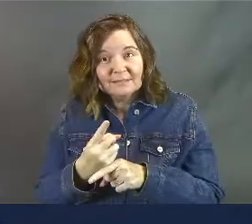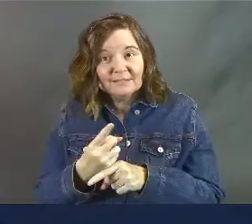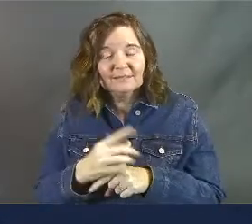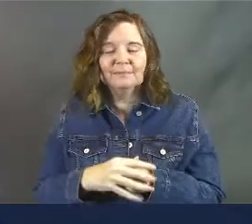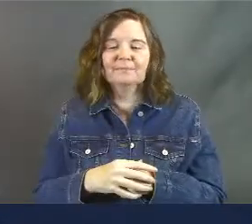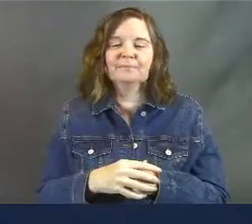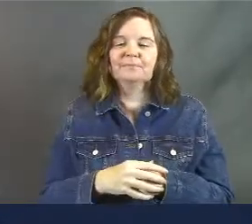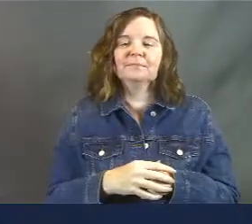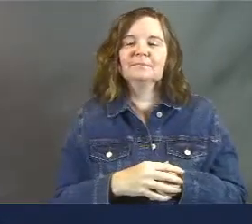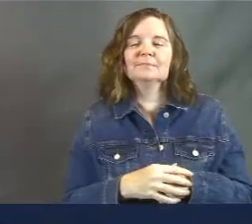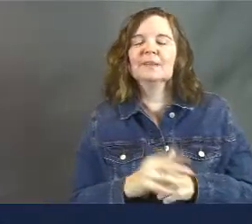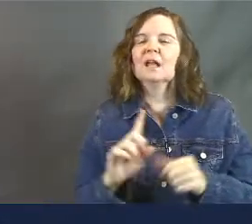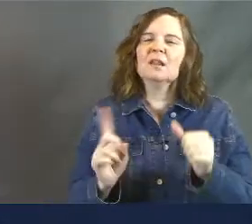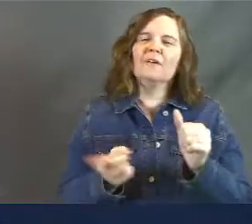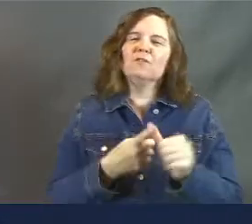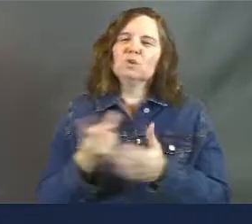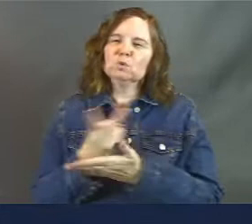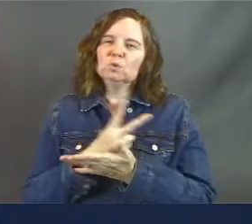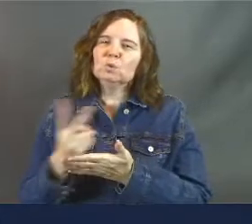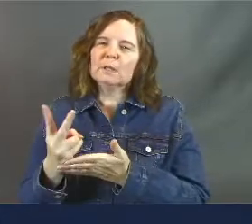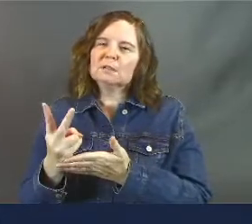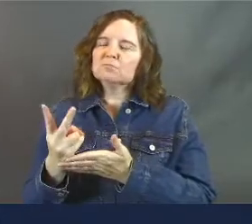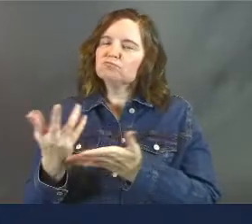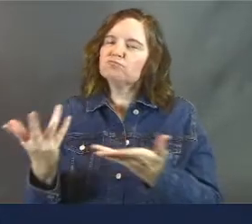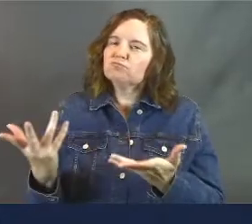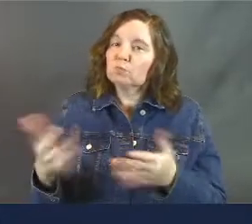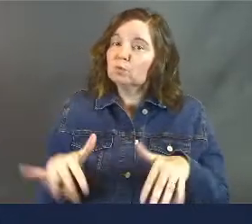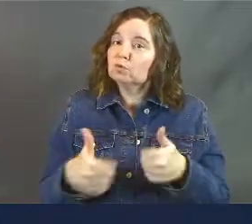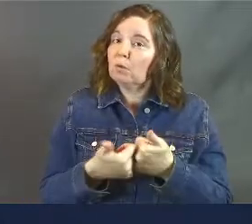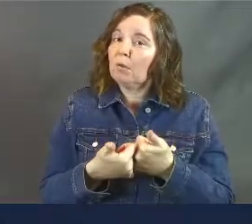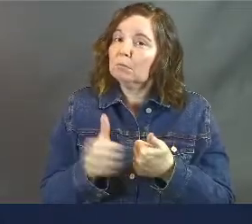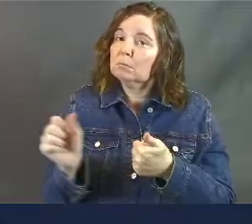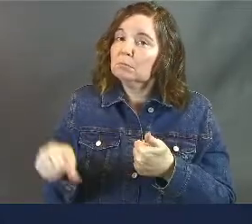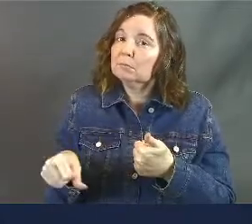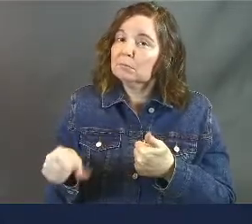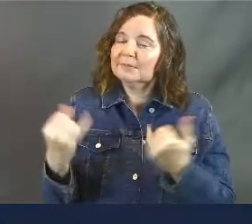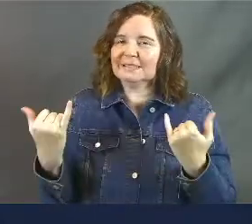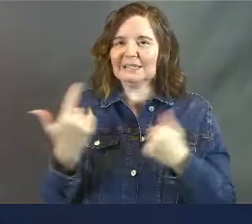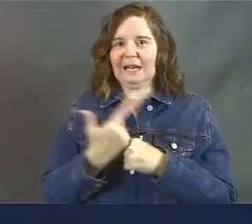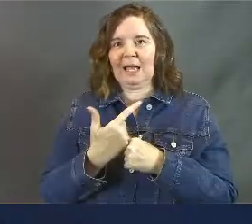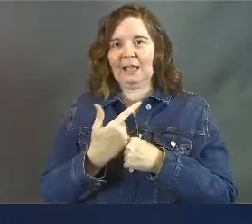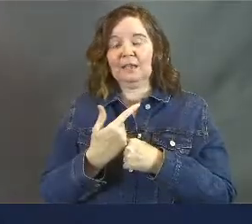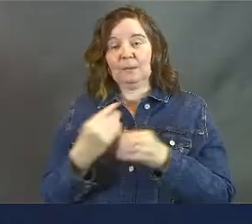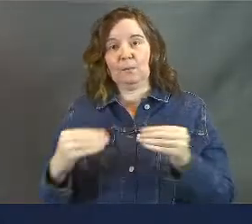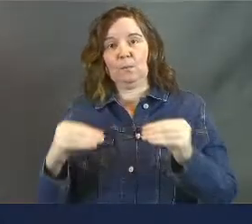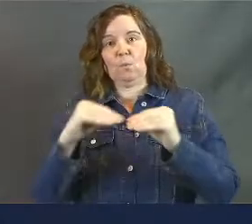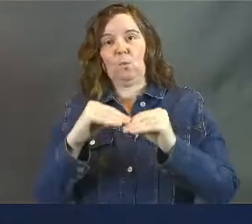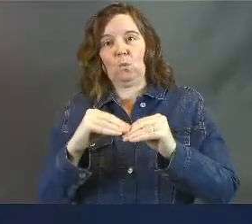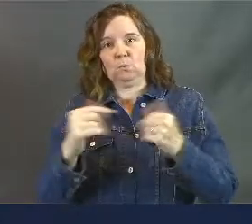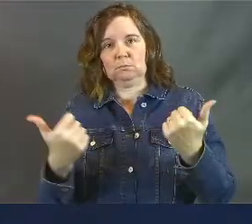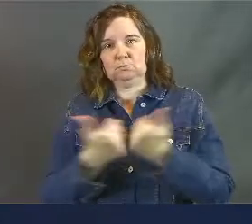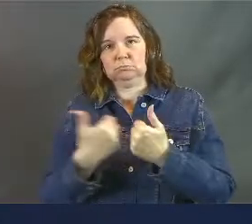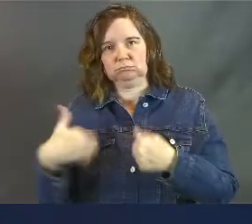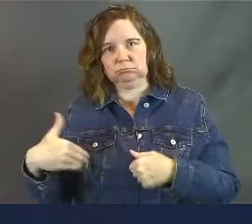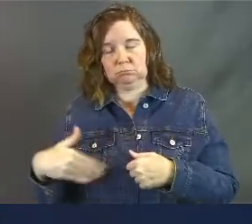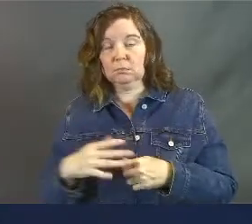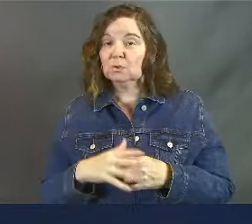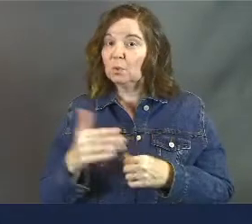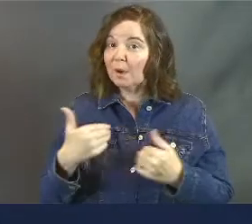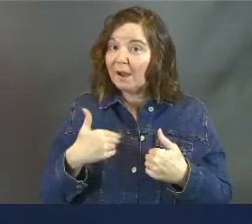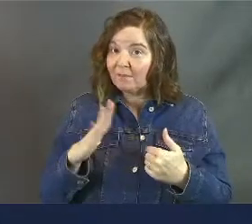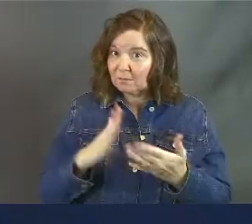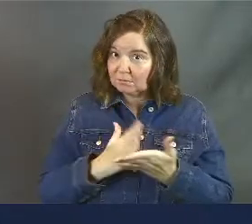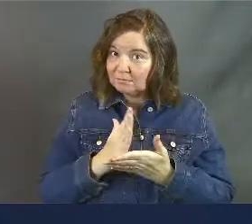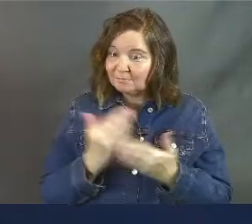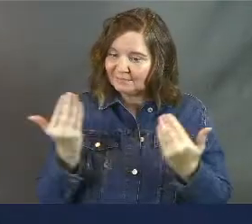Now, the first 2 weeks were challenging. Today's going to be even more challenging. So do I have